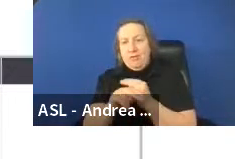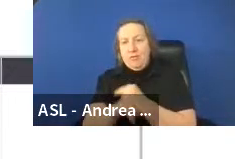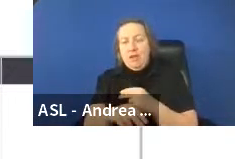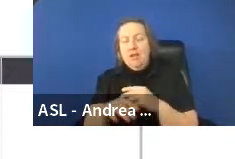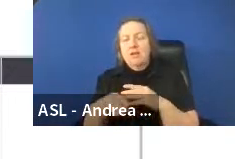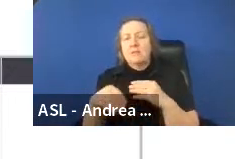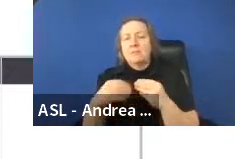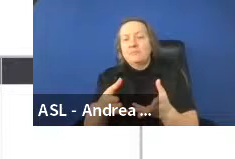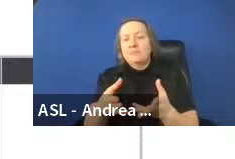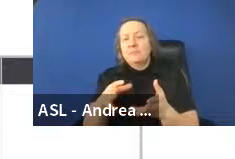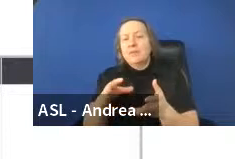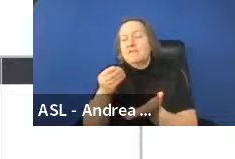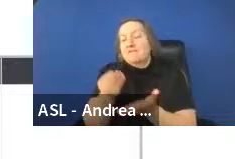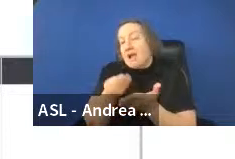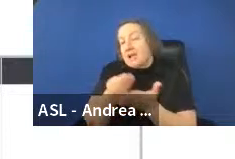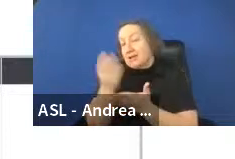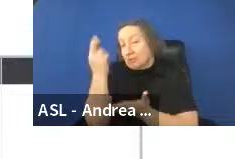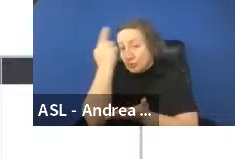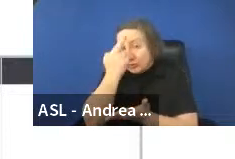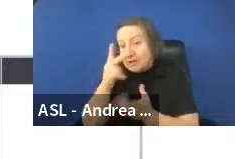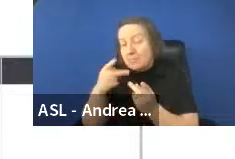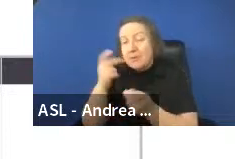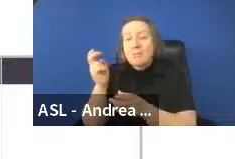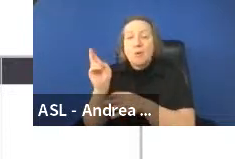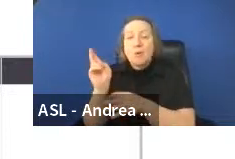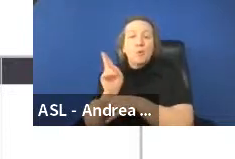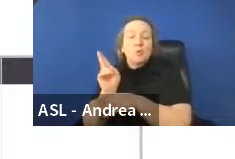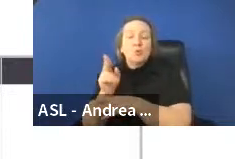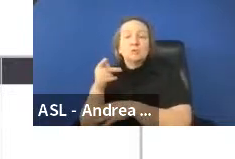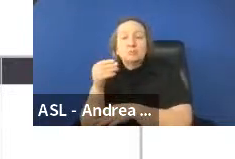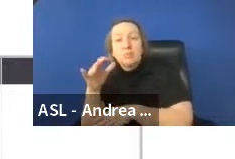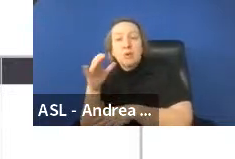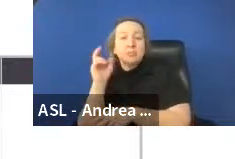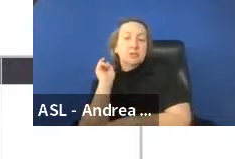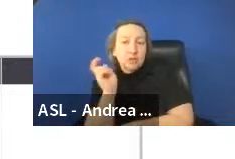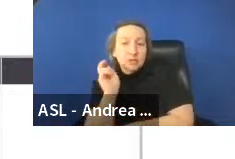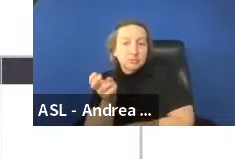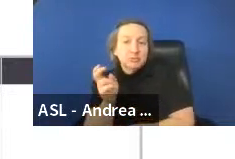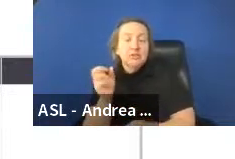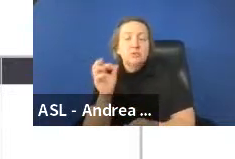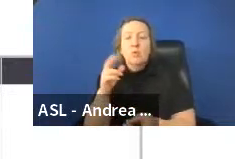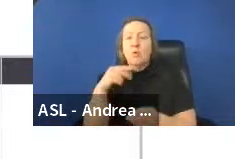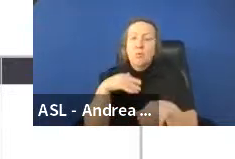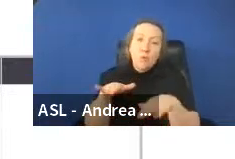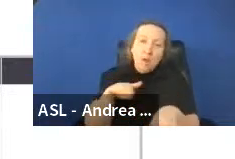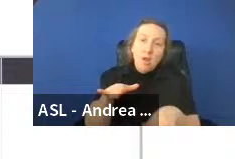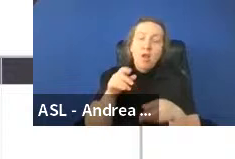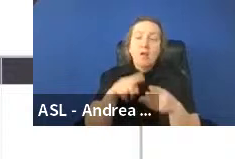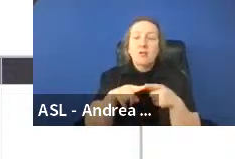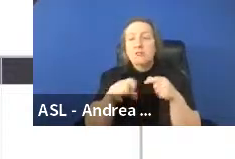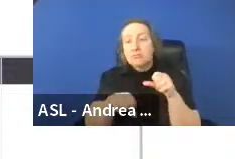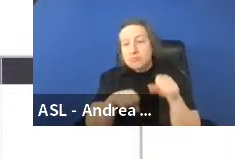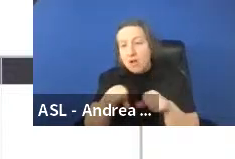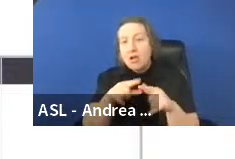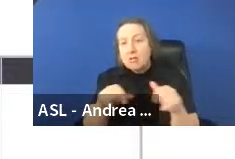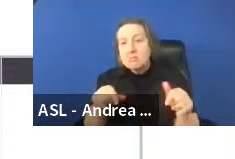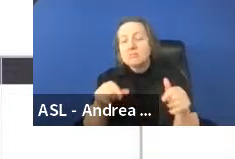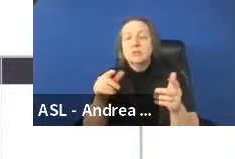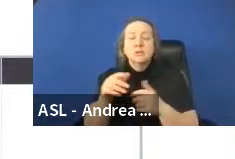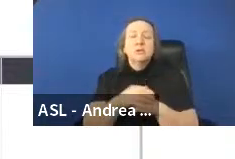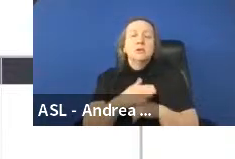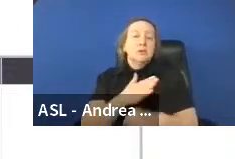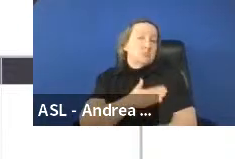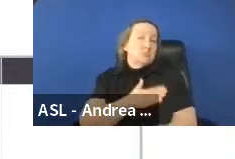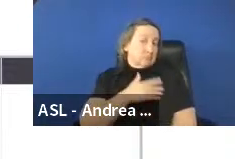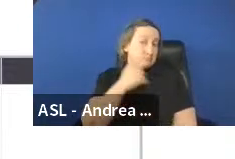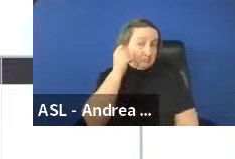financial incentive to take public transportation or to walk or to ride. And my